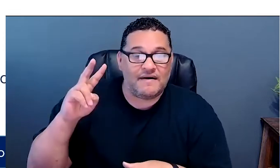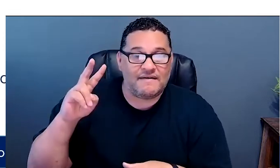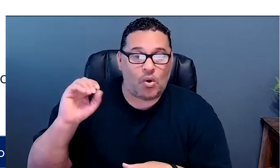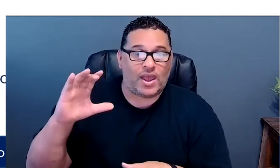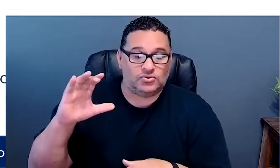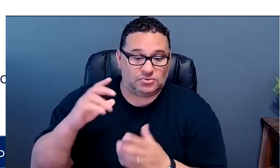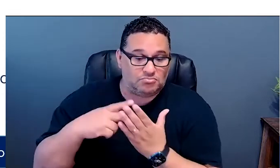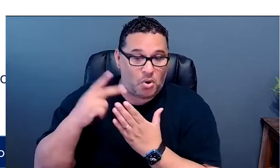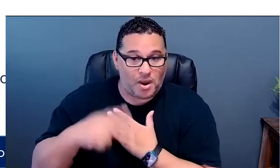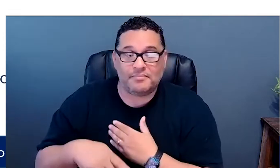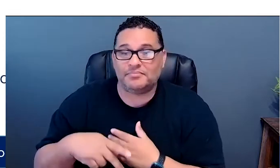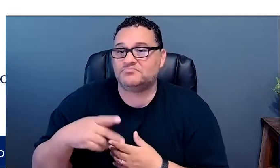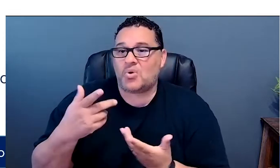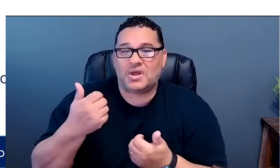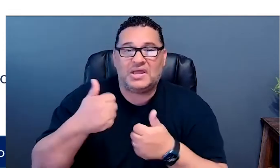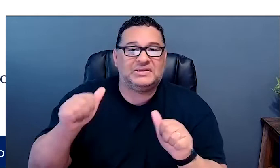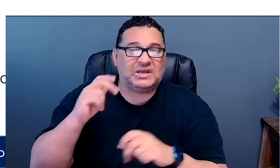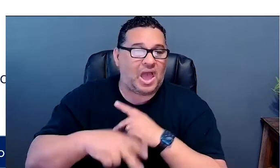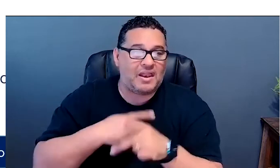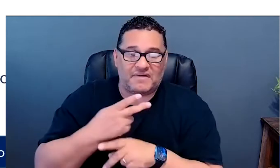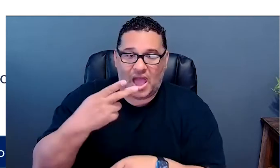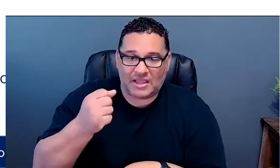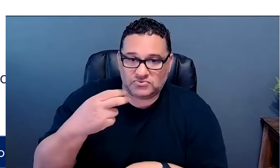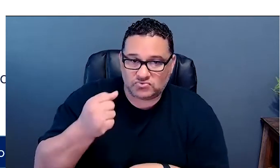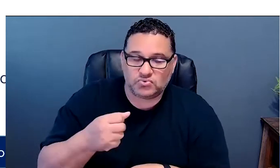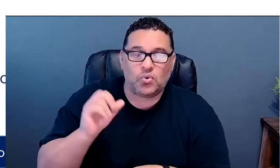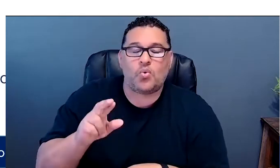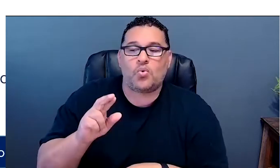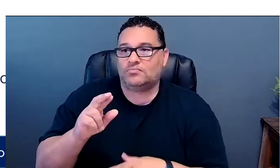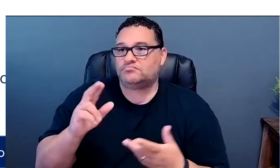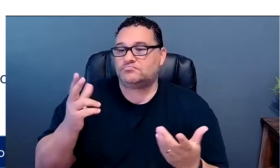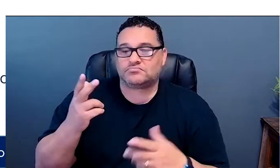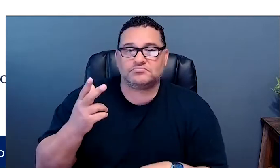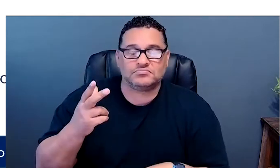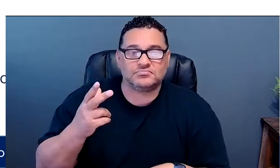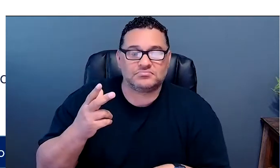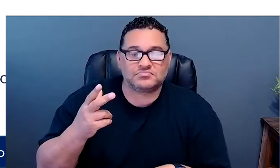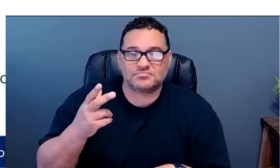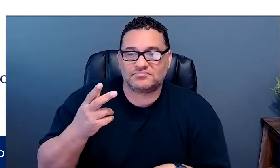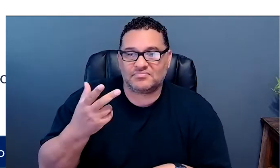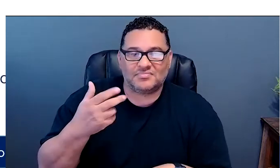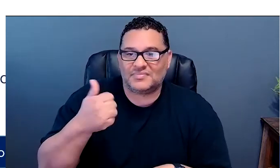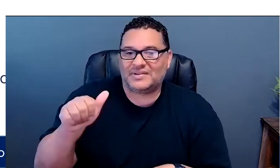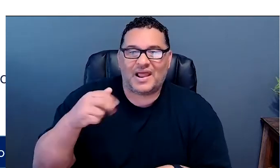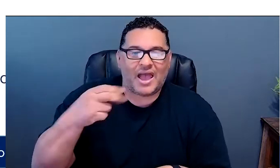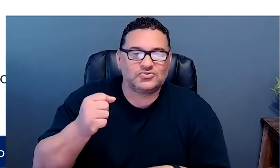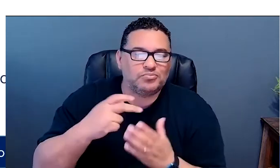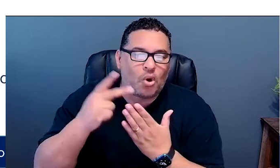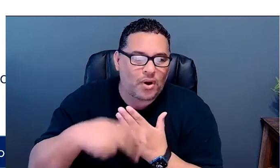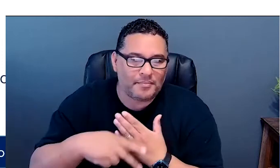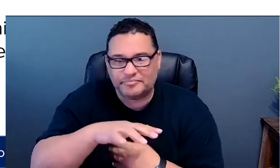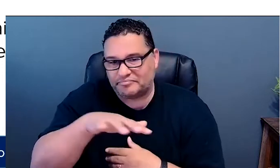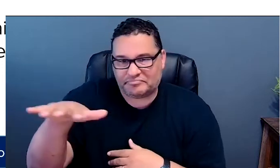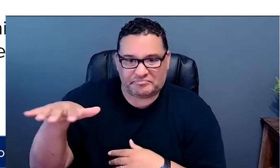any kind of a high school or secondary education program. Okay, let's go to the next